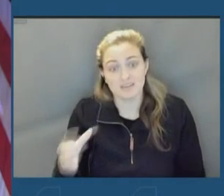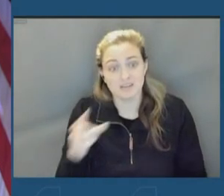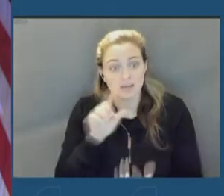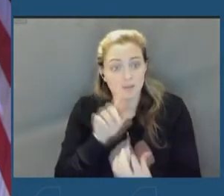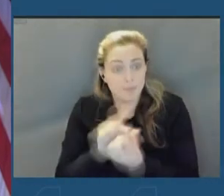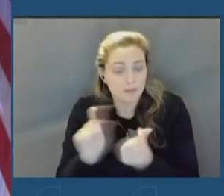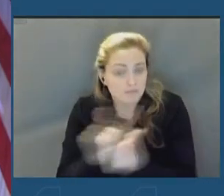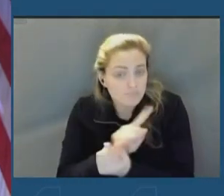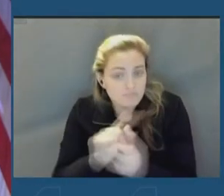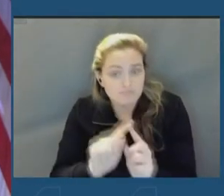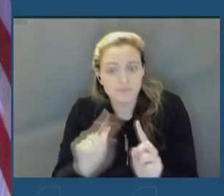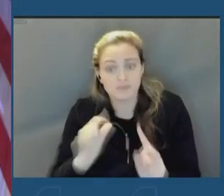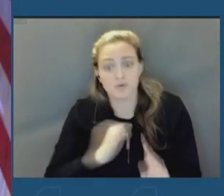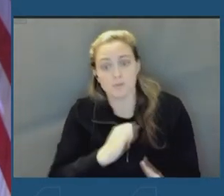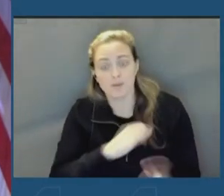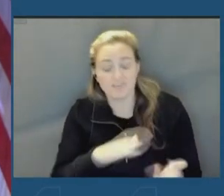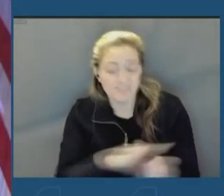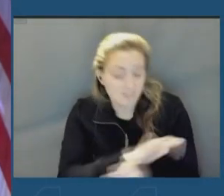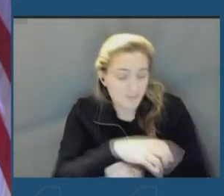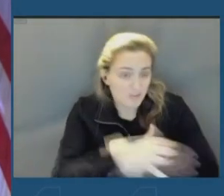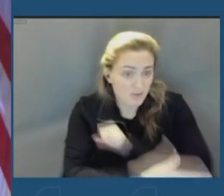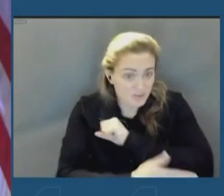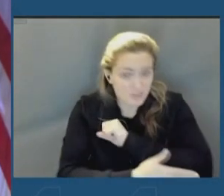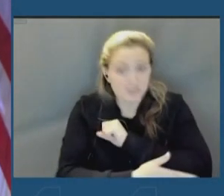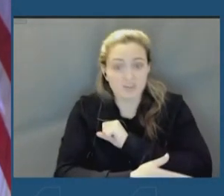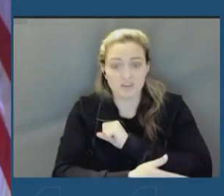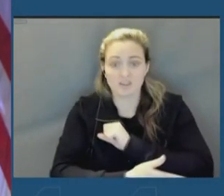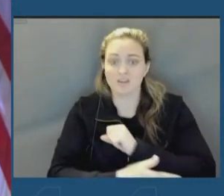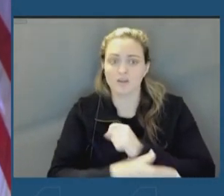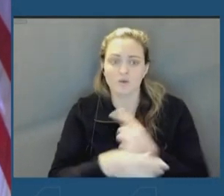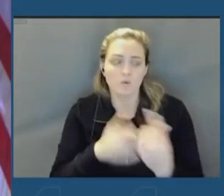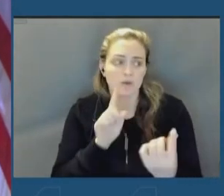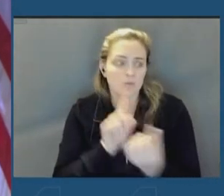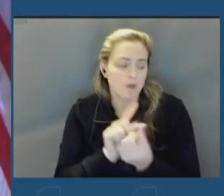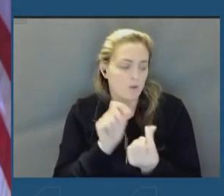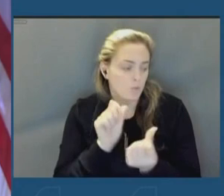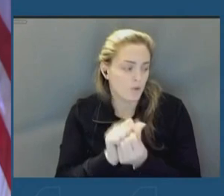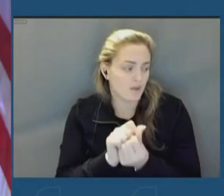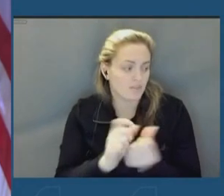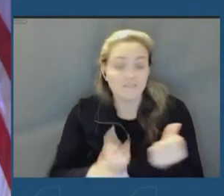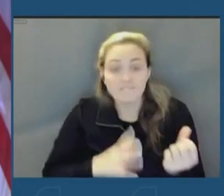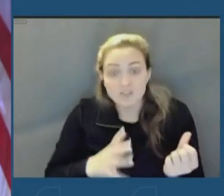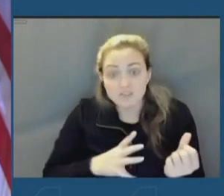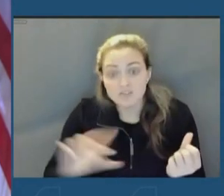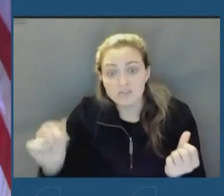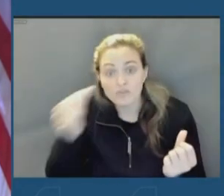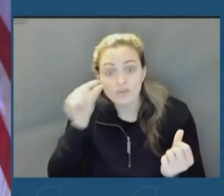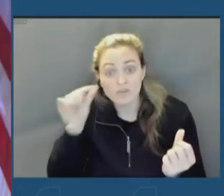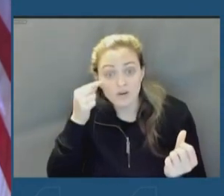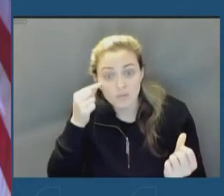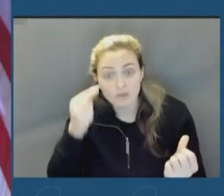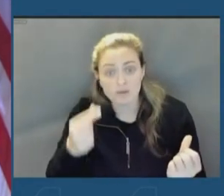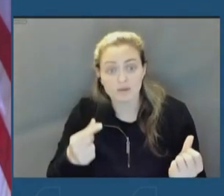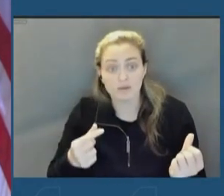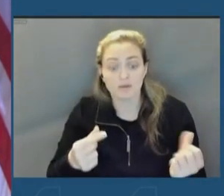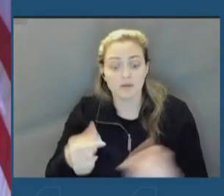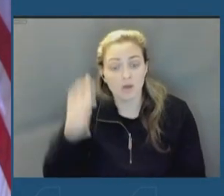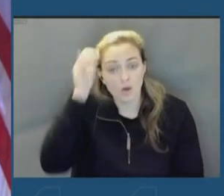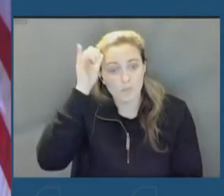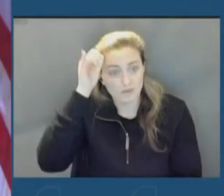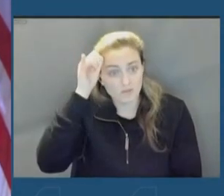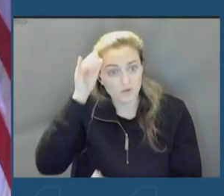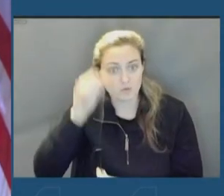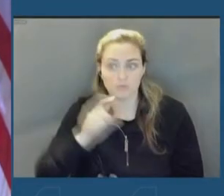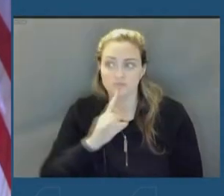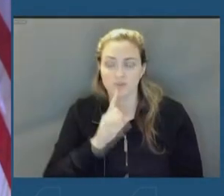all across the country, meeting with officials of the federal government, Buffalo was very